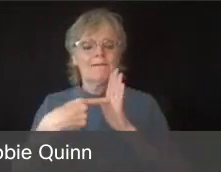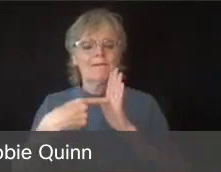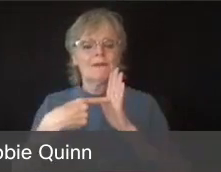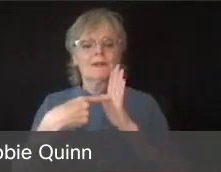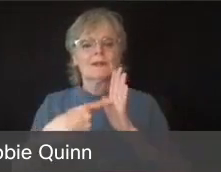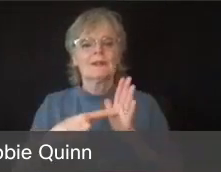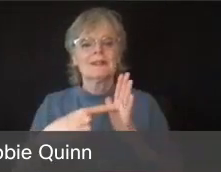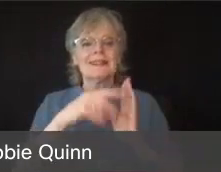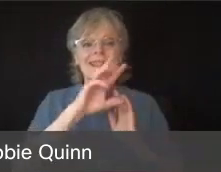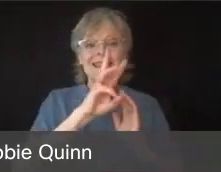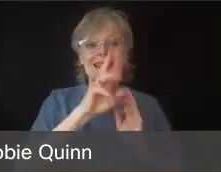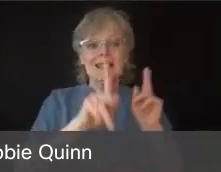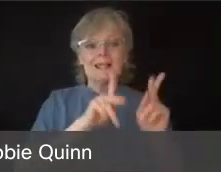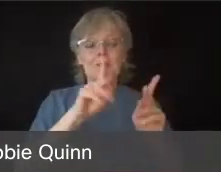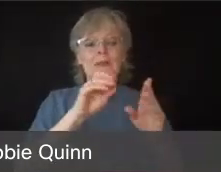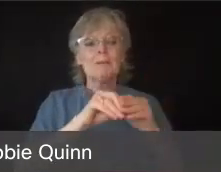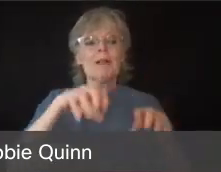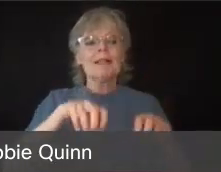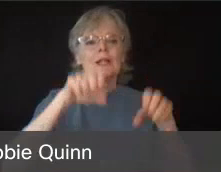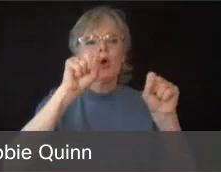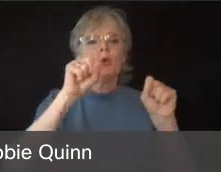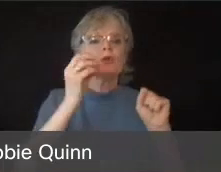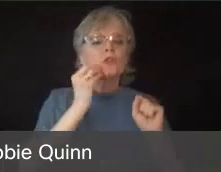6 people in host homes,